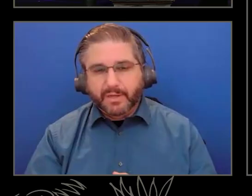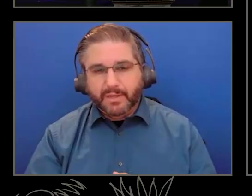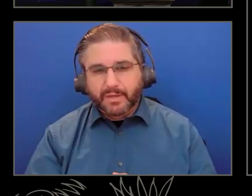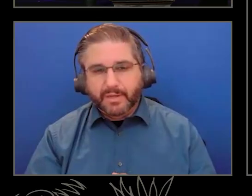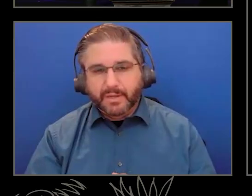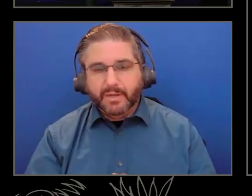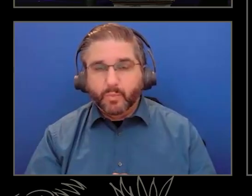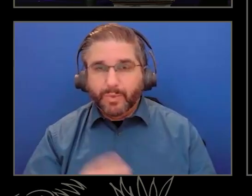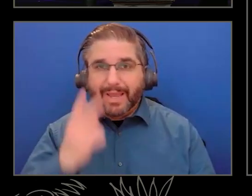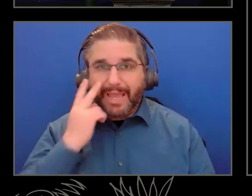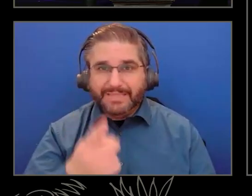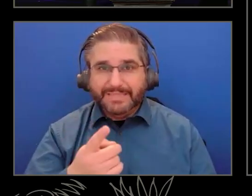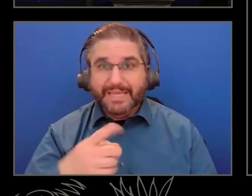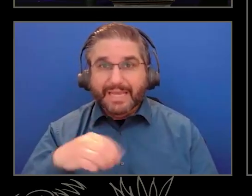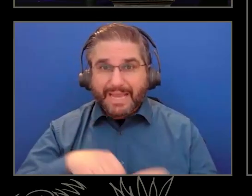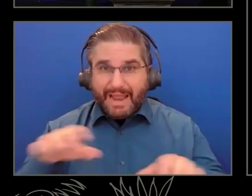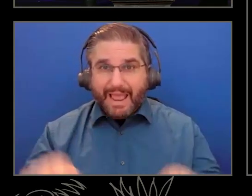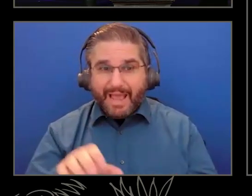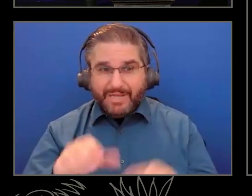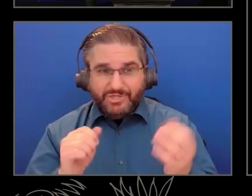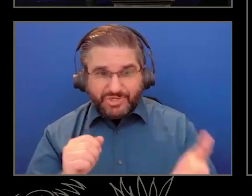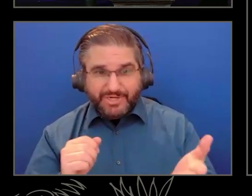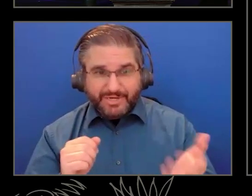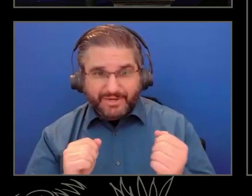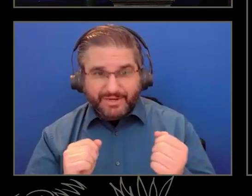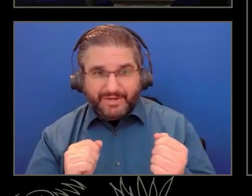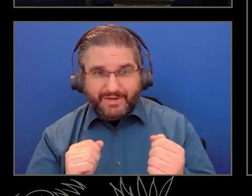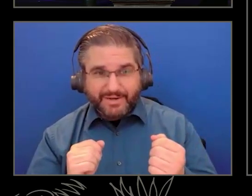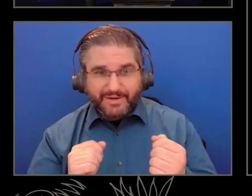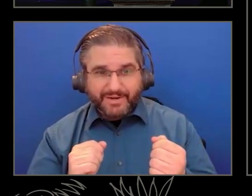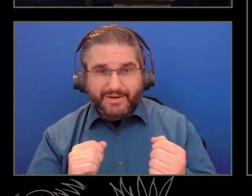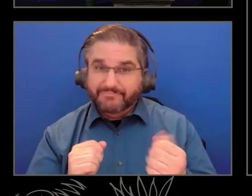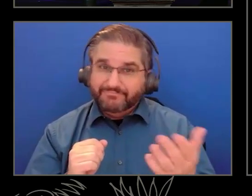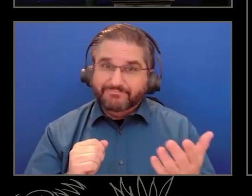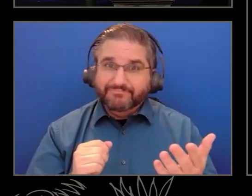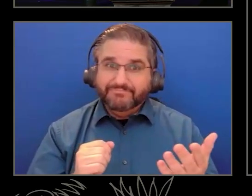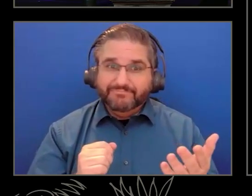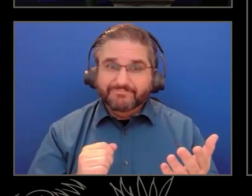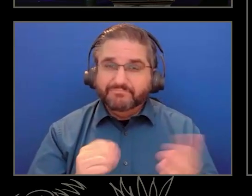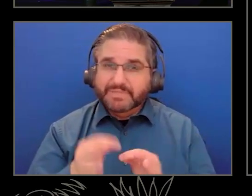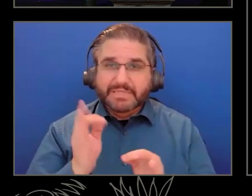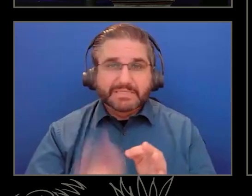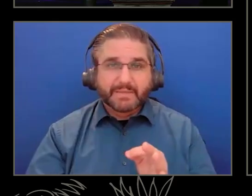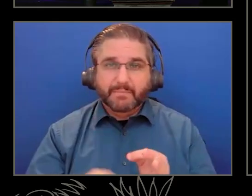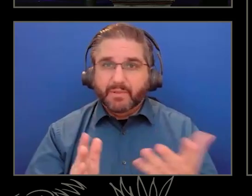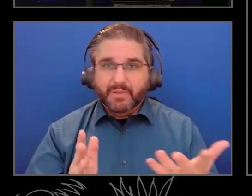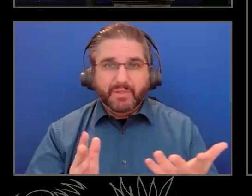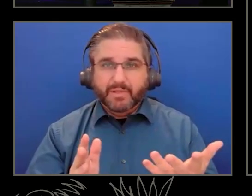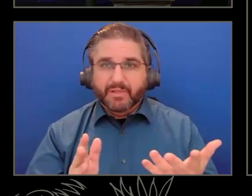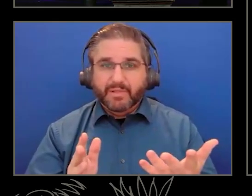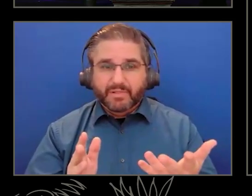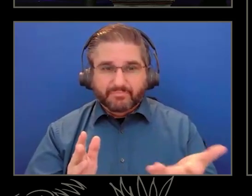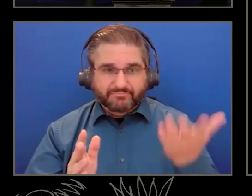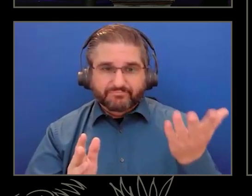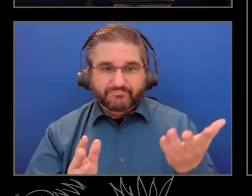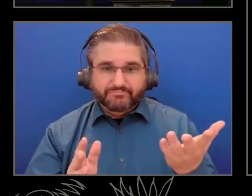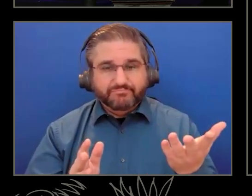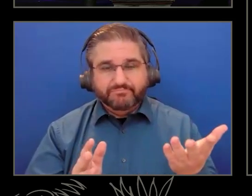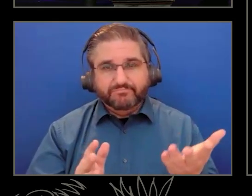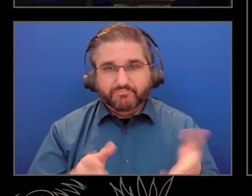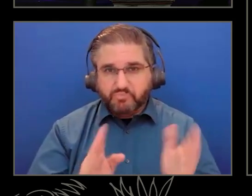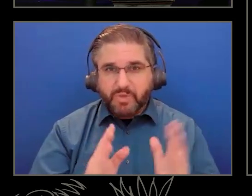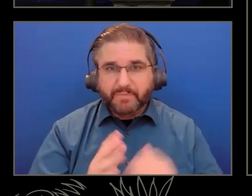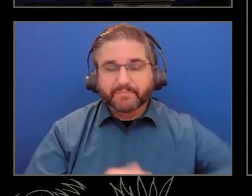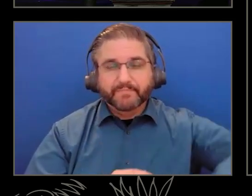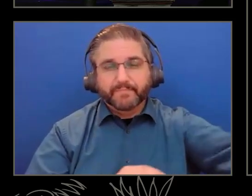we can see that in action. And yeah, it's a simple demo, I think. Yeah,